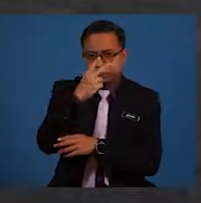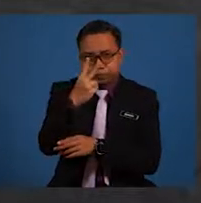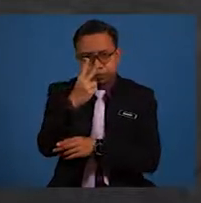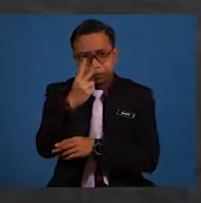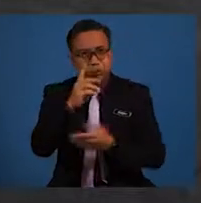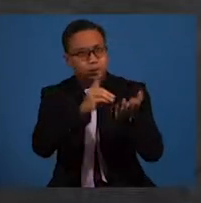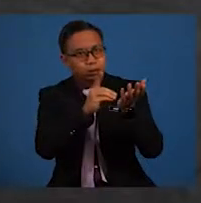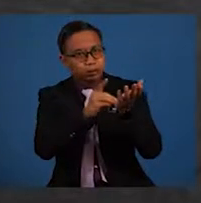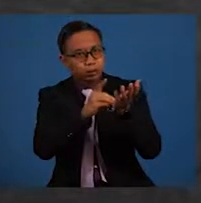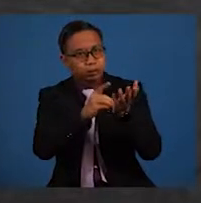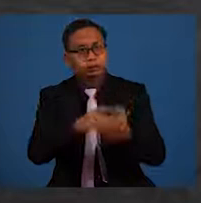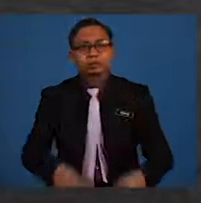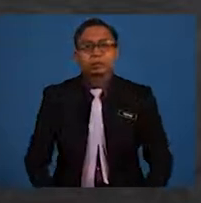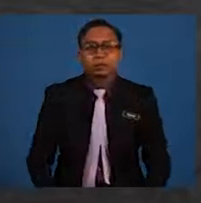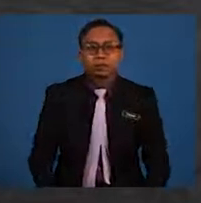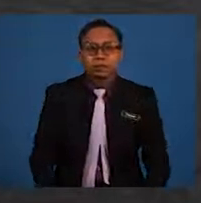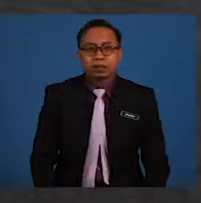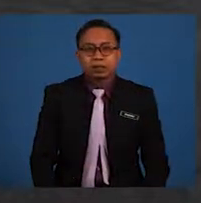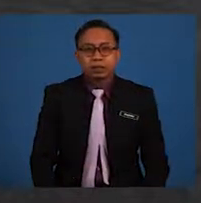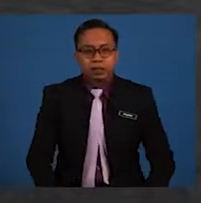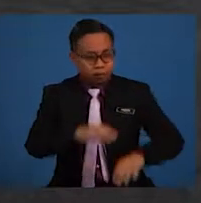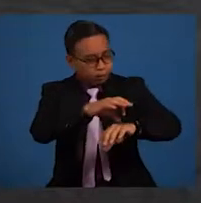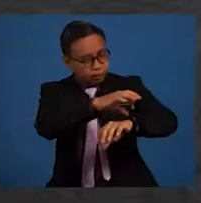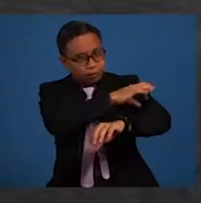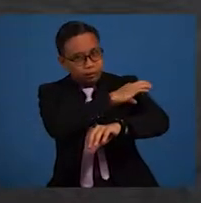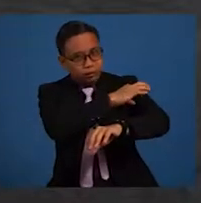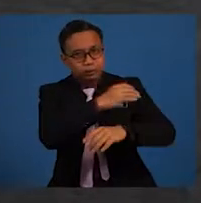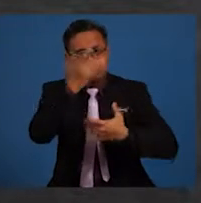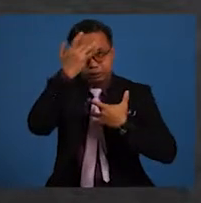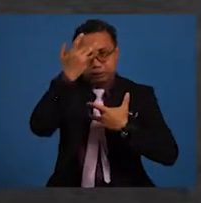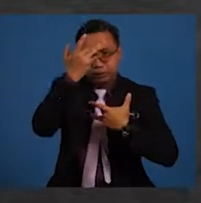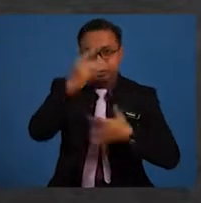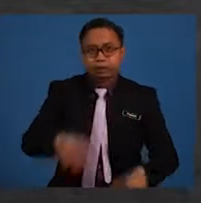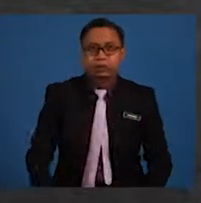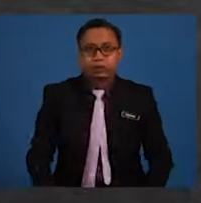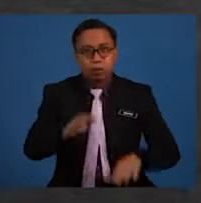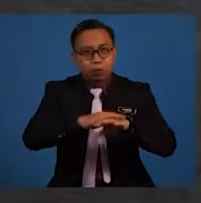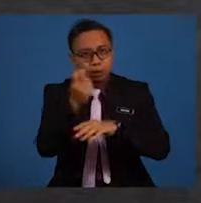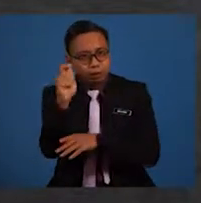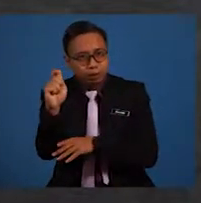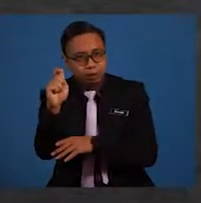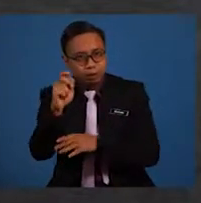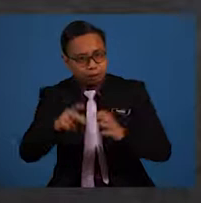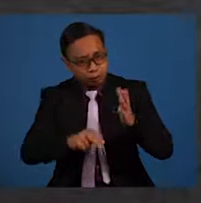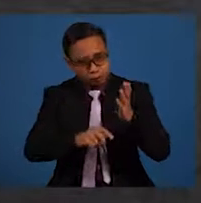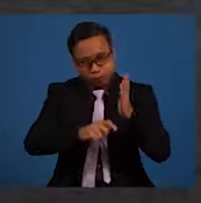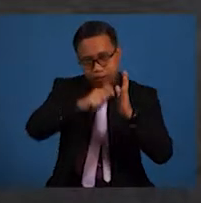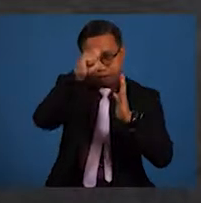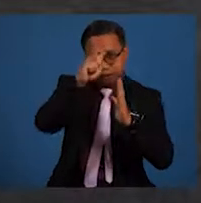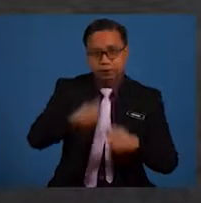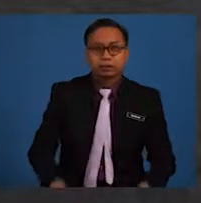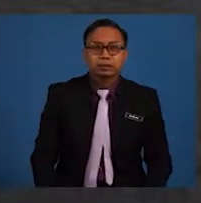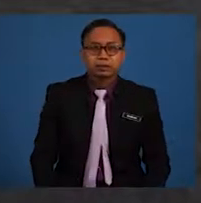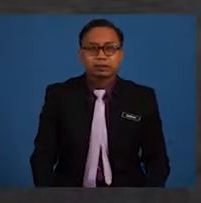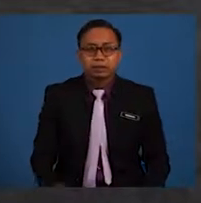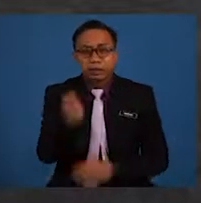long suspected. Rickets seems to be on the rise. The